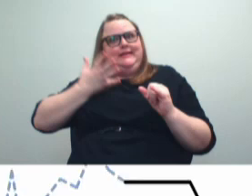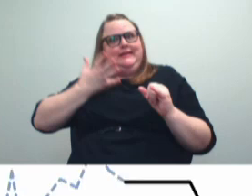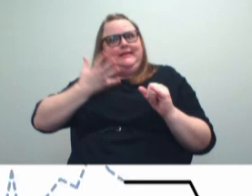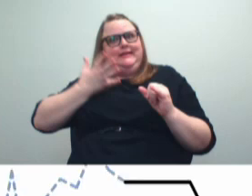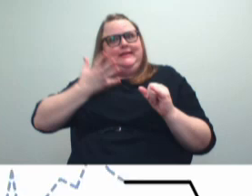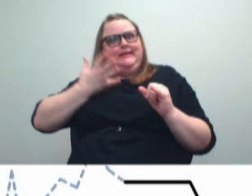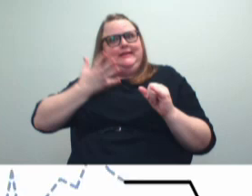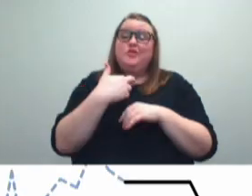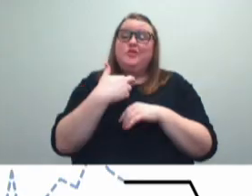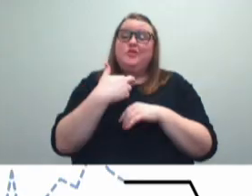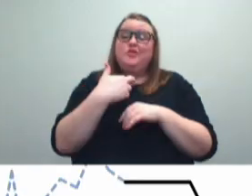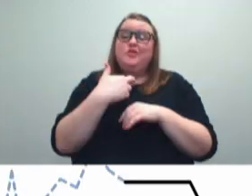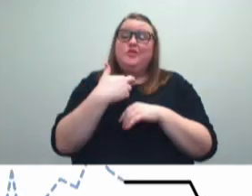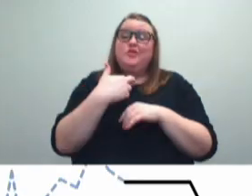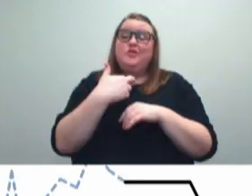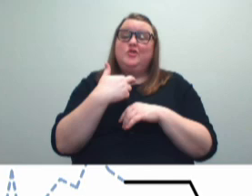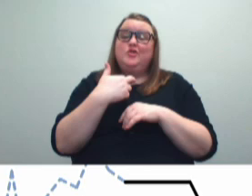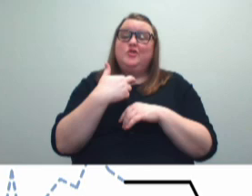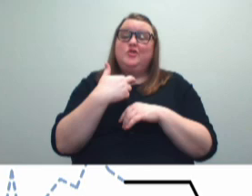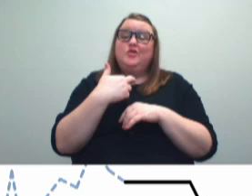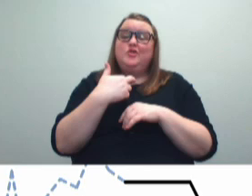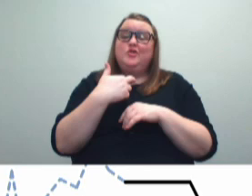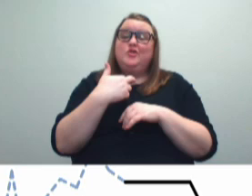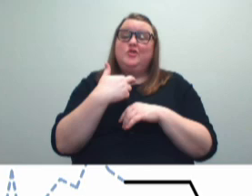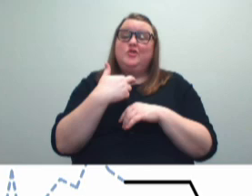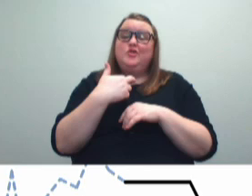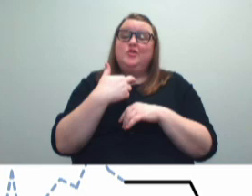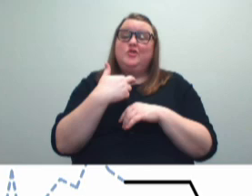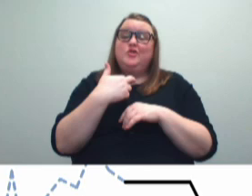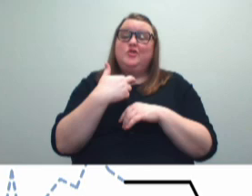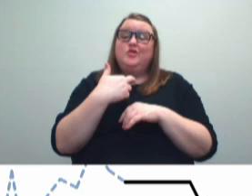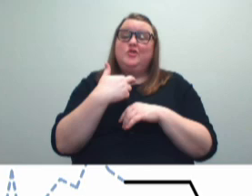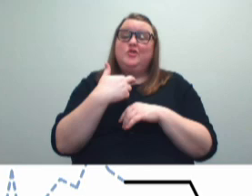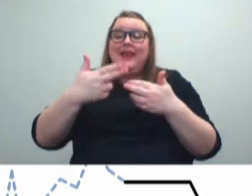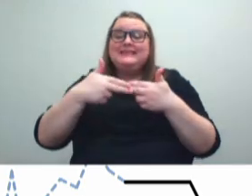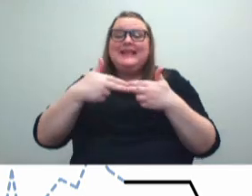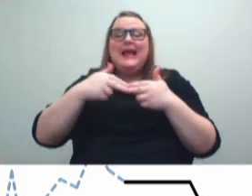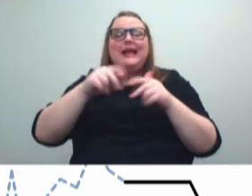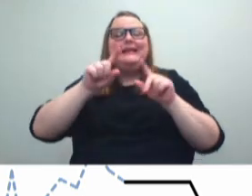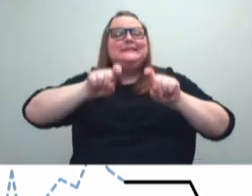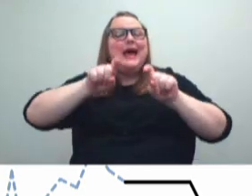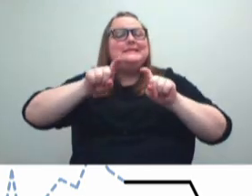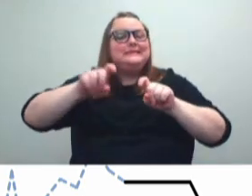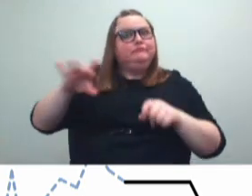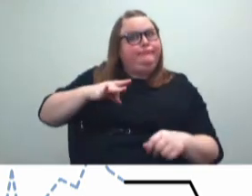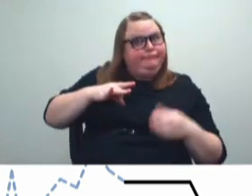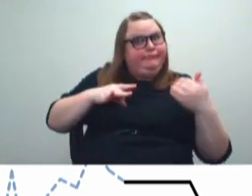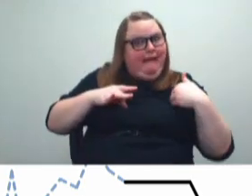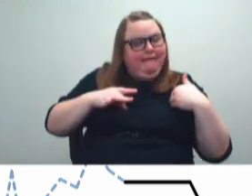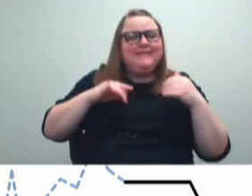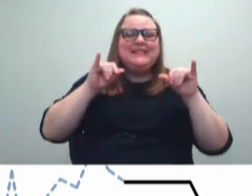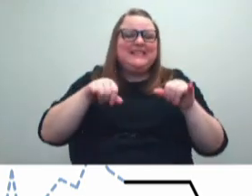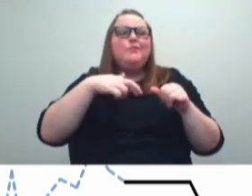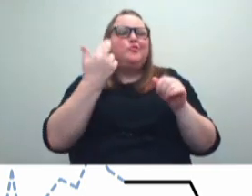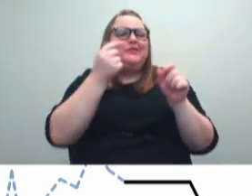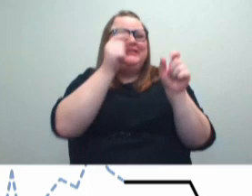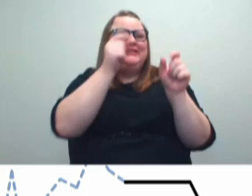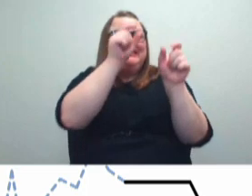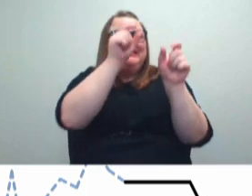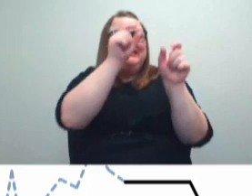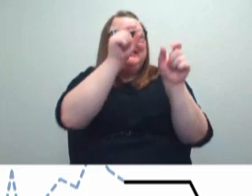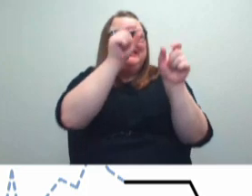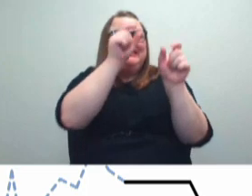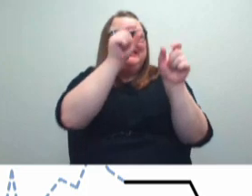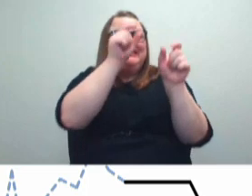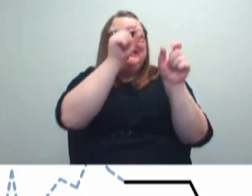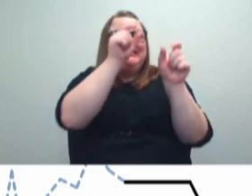positivity. Again, there's those same risk bars in the background. And you can see there's two colors. This has been a tough one to pin down. There are many ways to calculate test